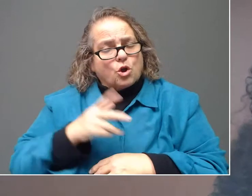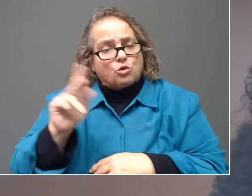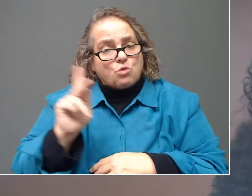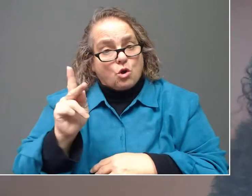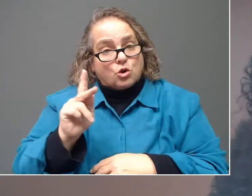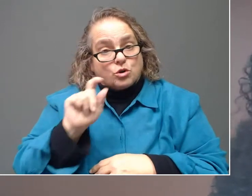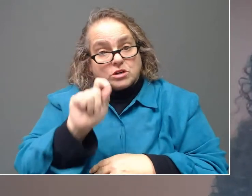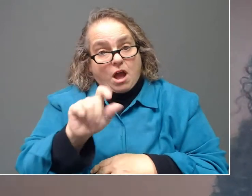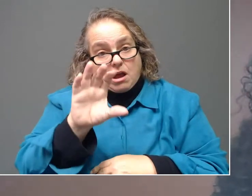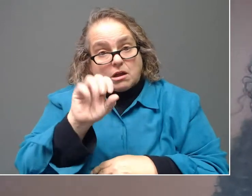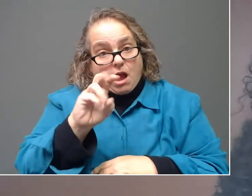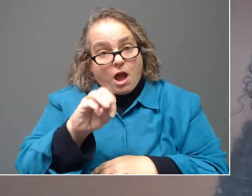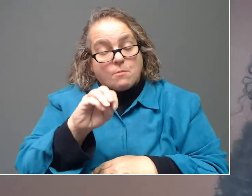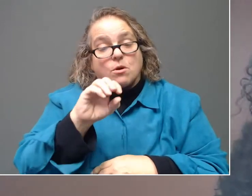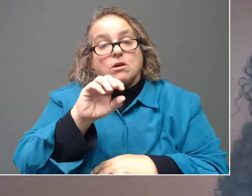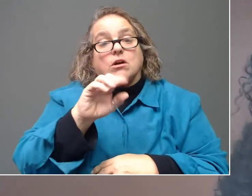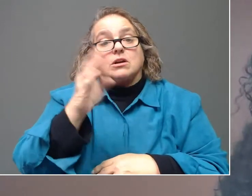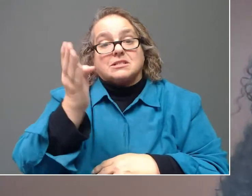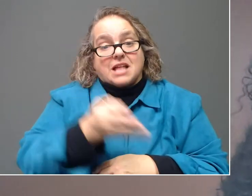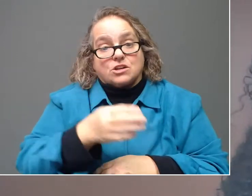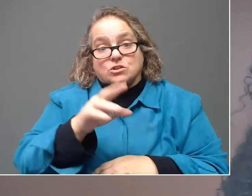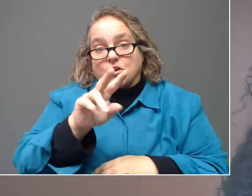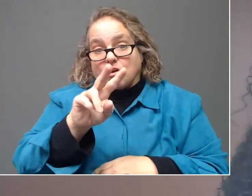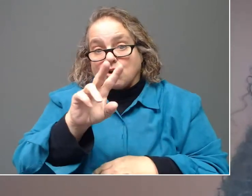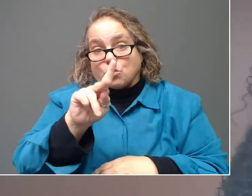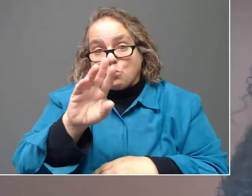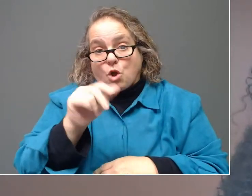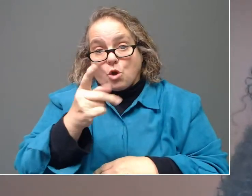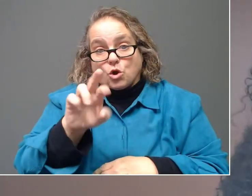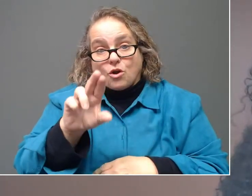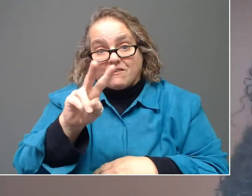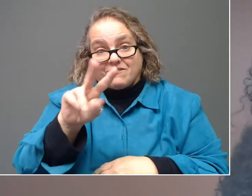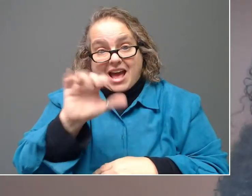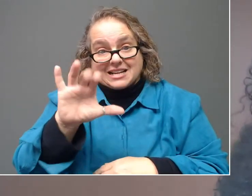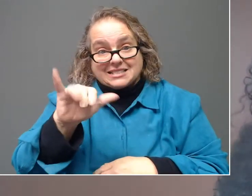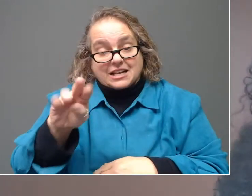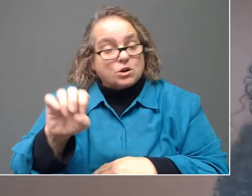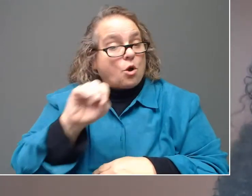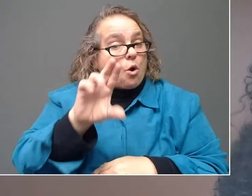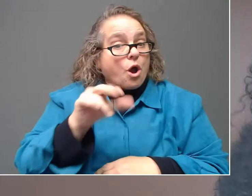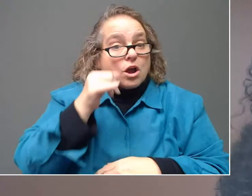Kroger.com/COVID vaccine website to schedule, or call